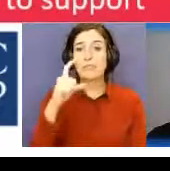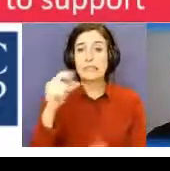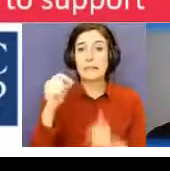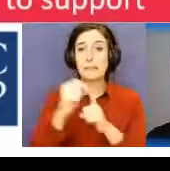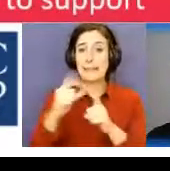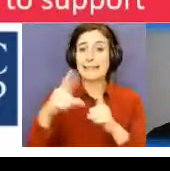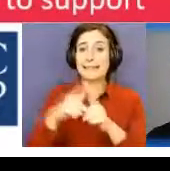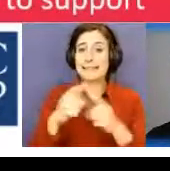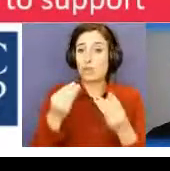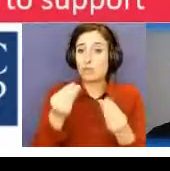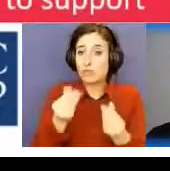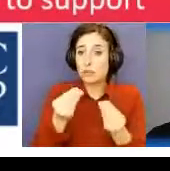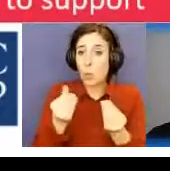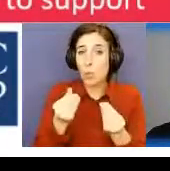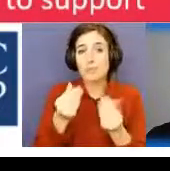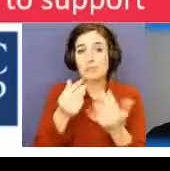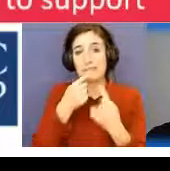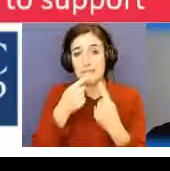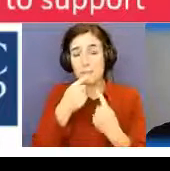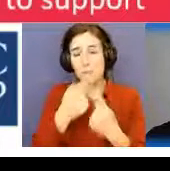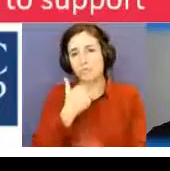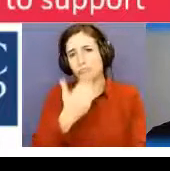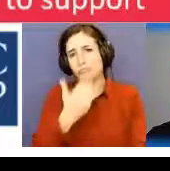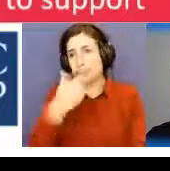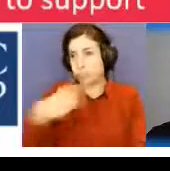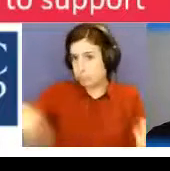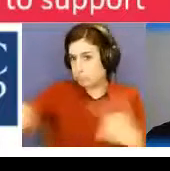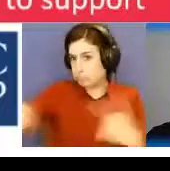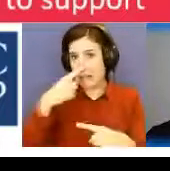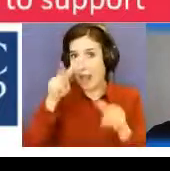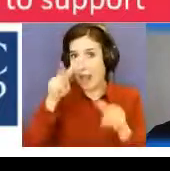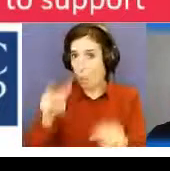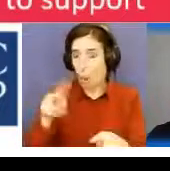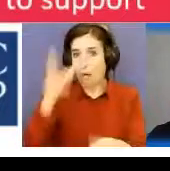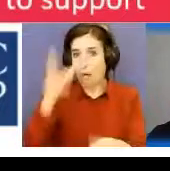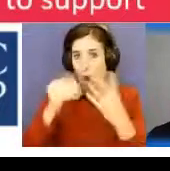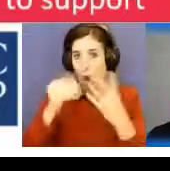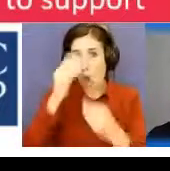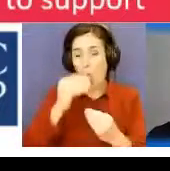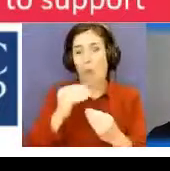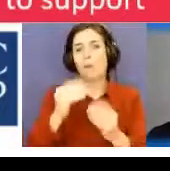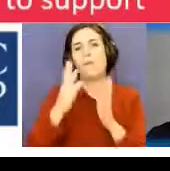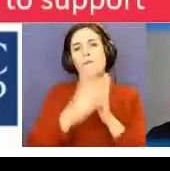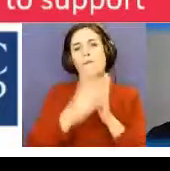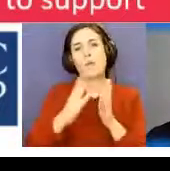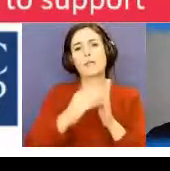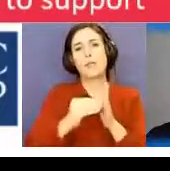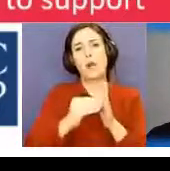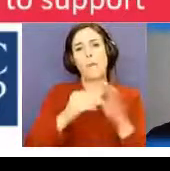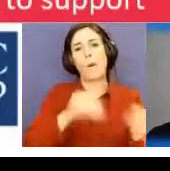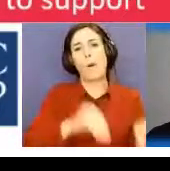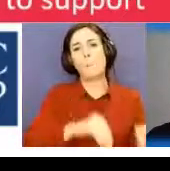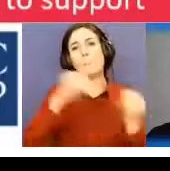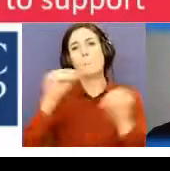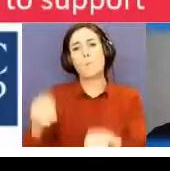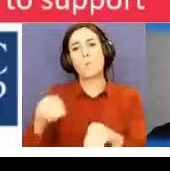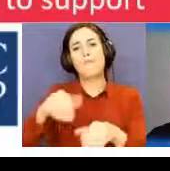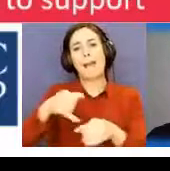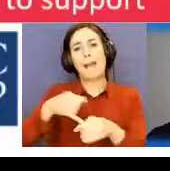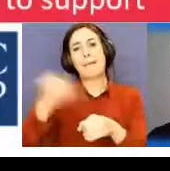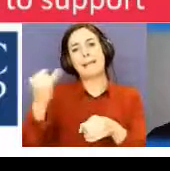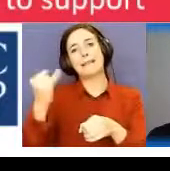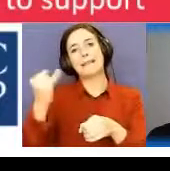professionals, but we really want to bring this to life with healthcare professionals. There's the Moving Medicine platform, and it's a website that goes